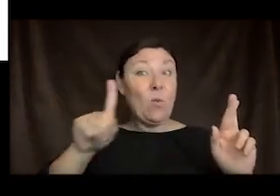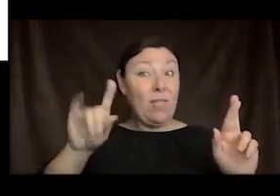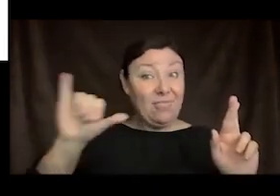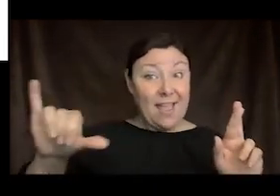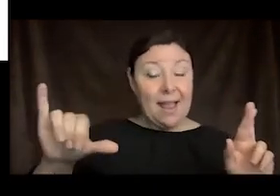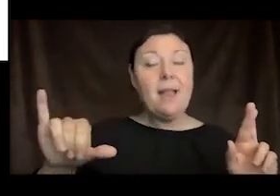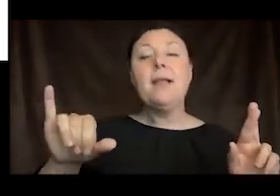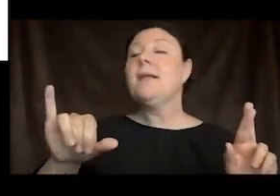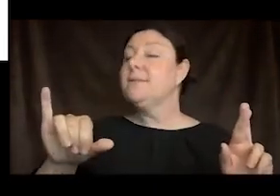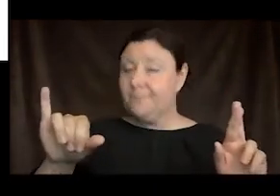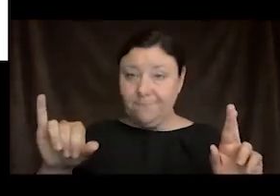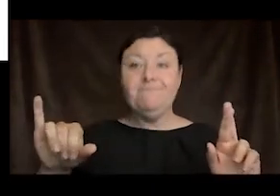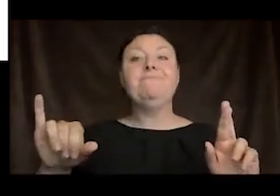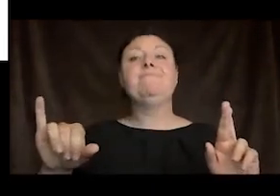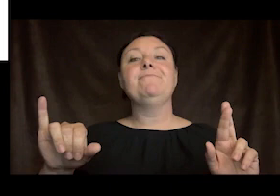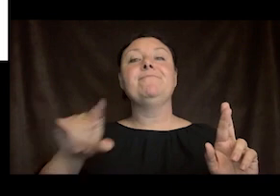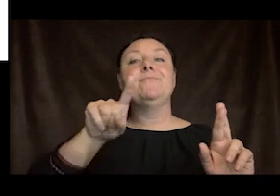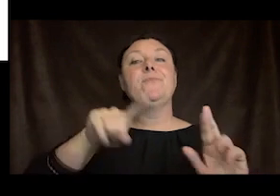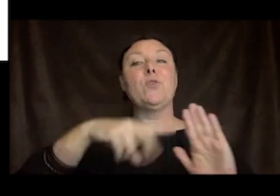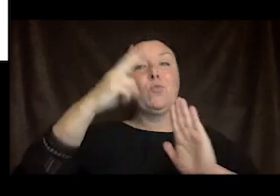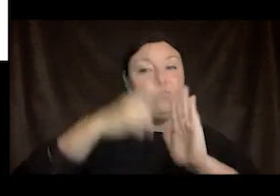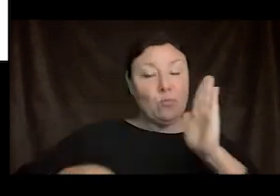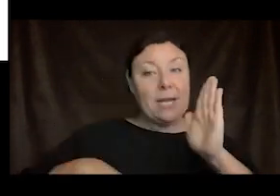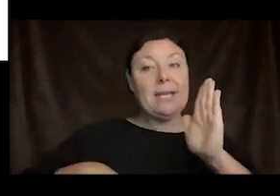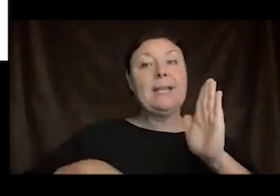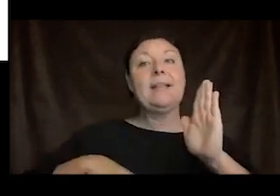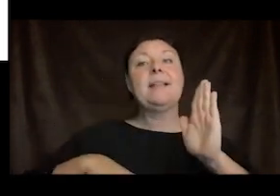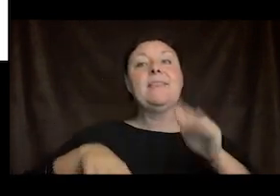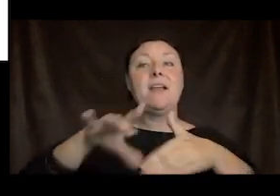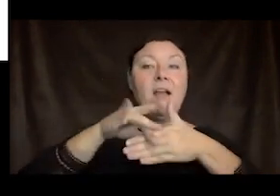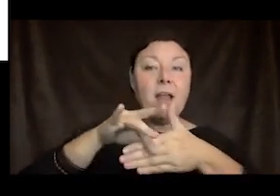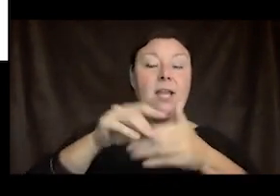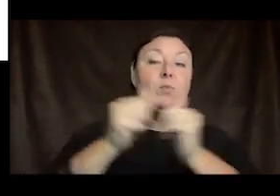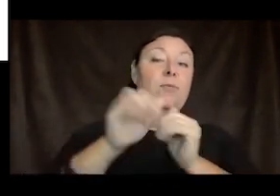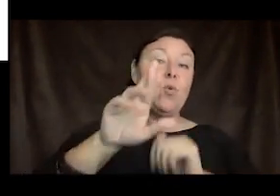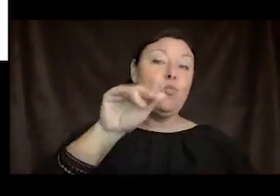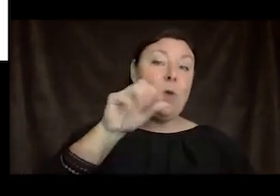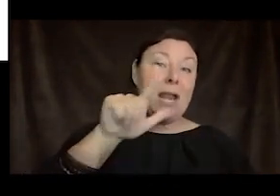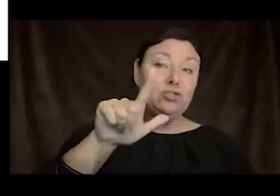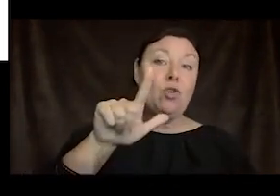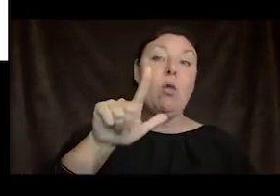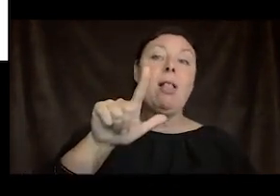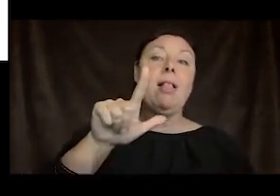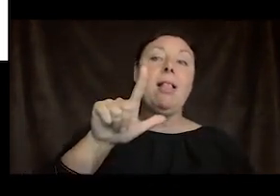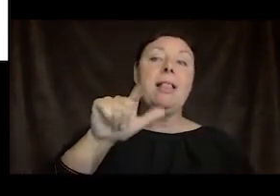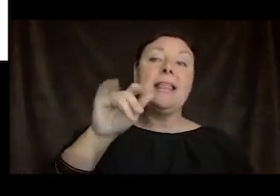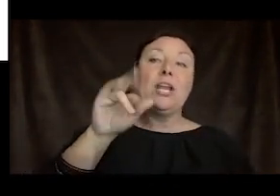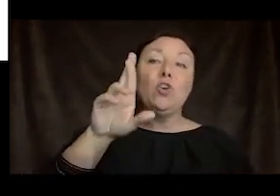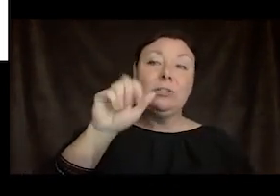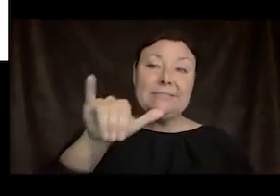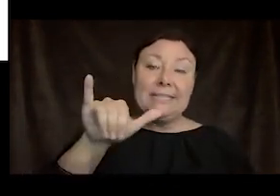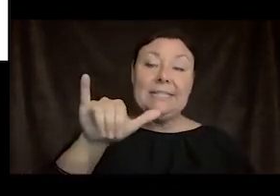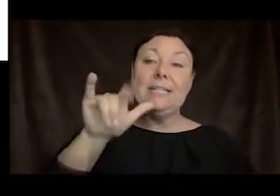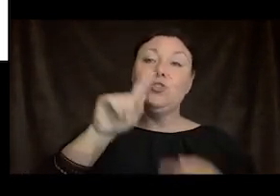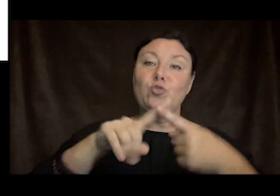again, you reading the context with your racial literacy to determine what it is that you're going to do.